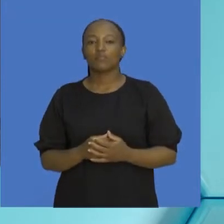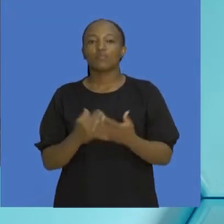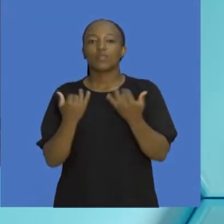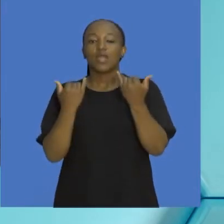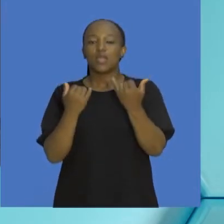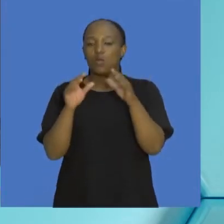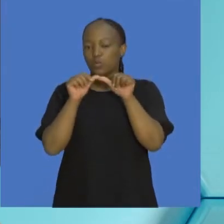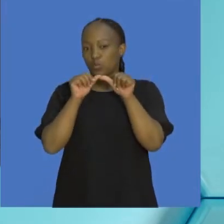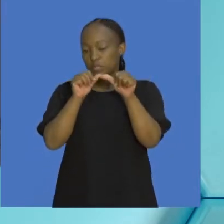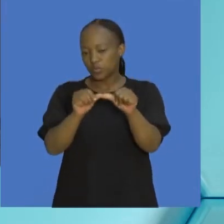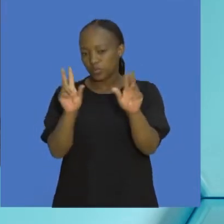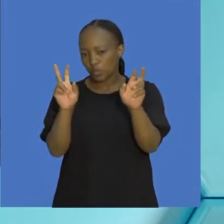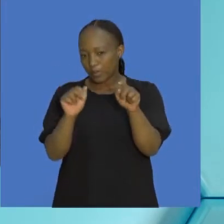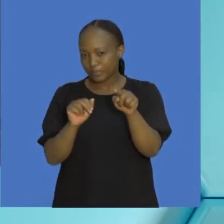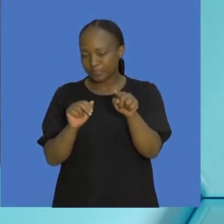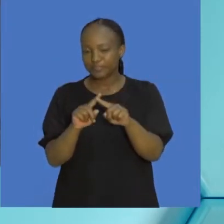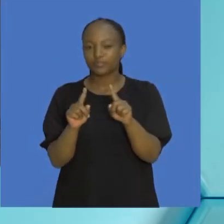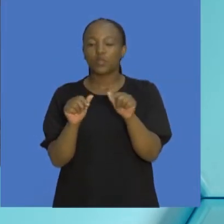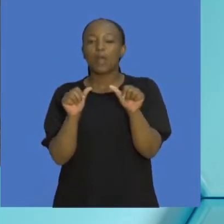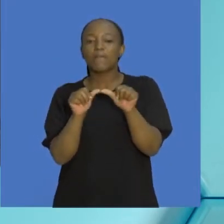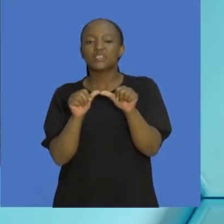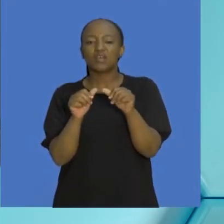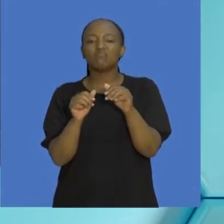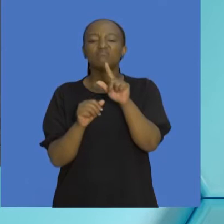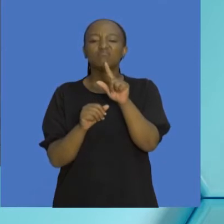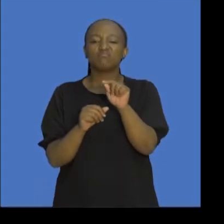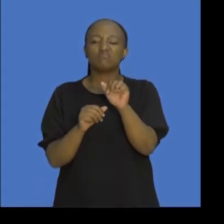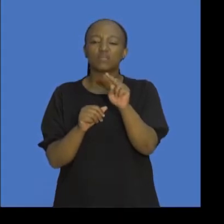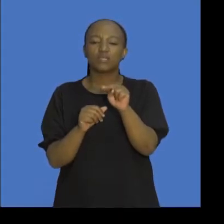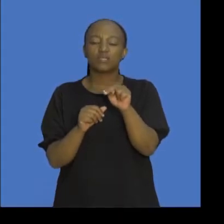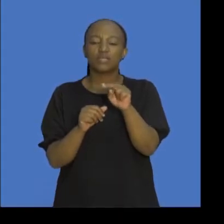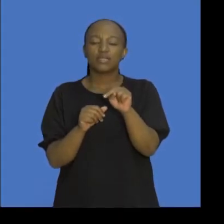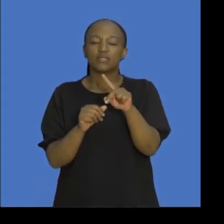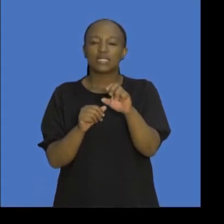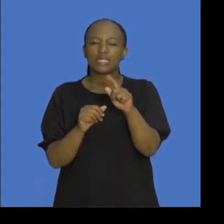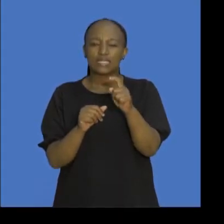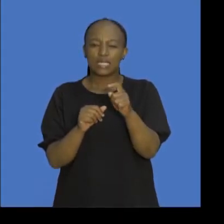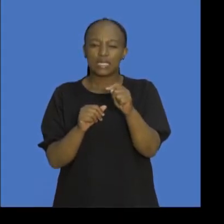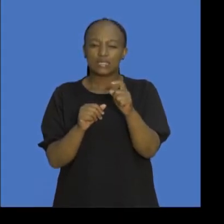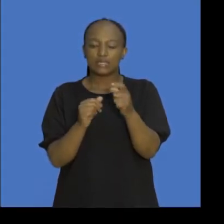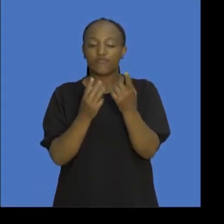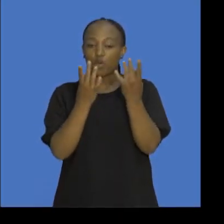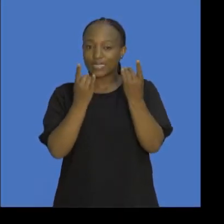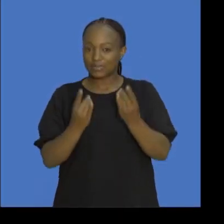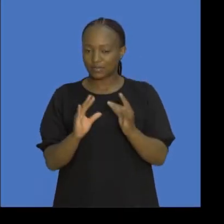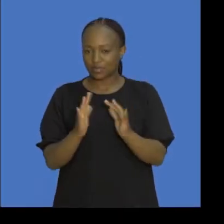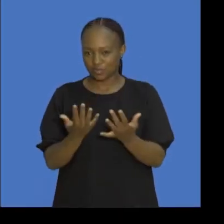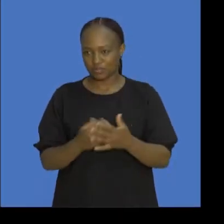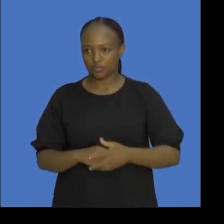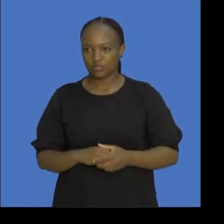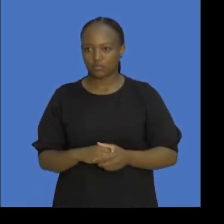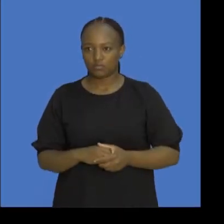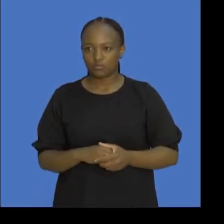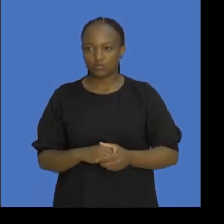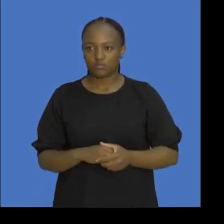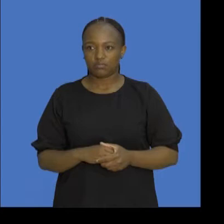of central tendency, statistics, okay? So, what are we going to look at now? We're still going to